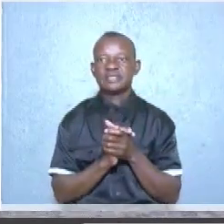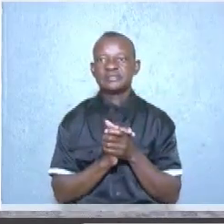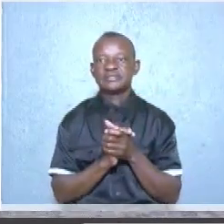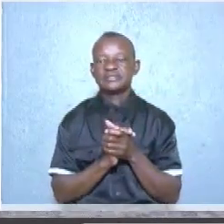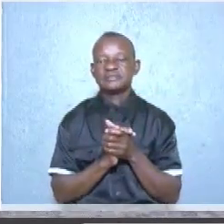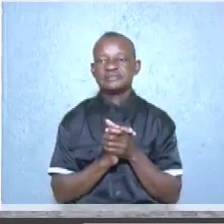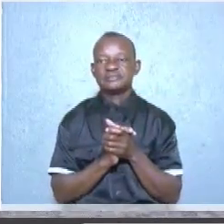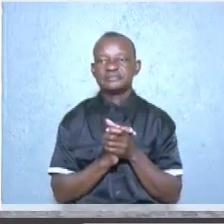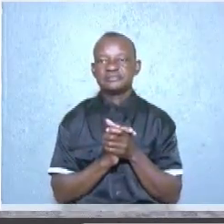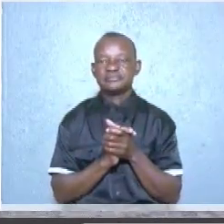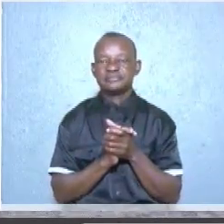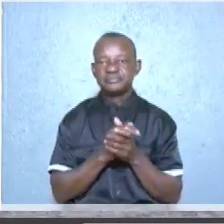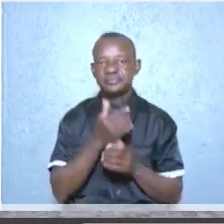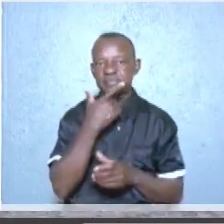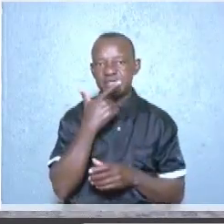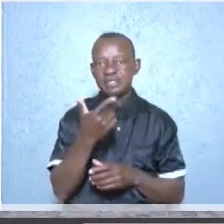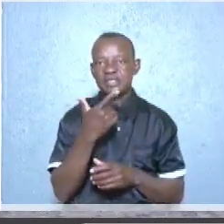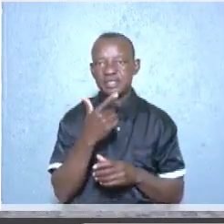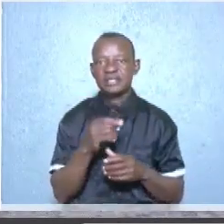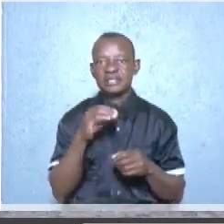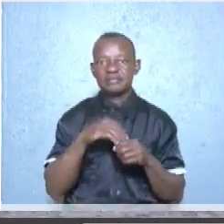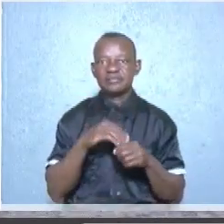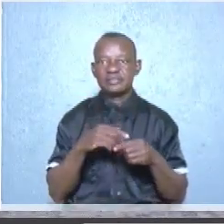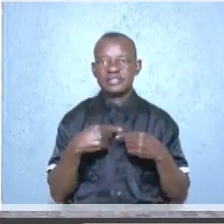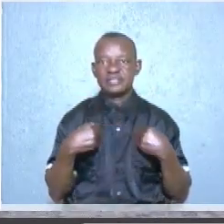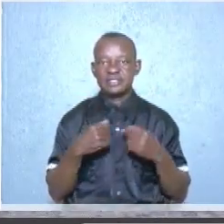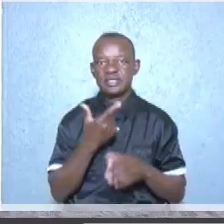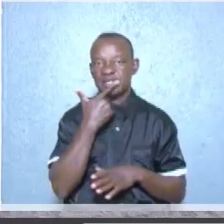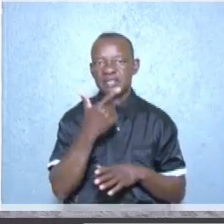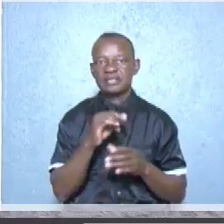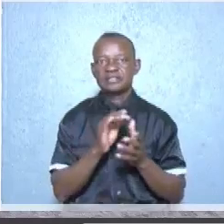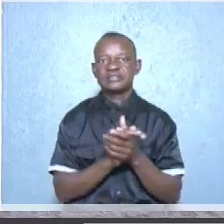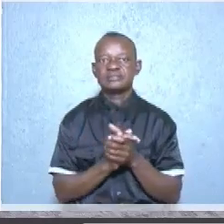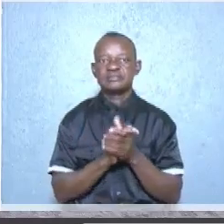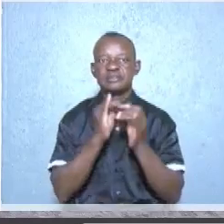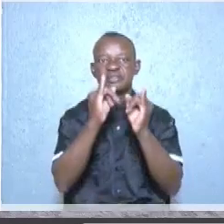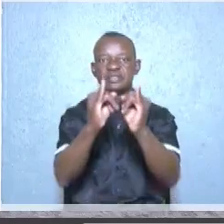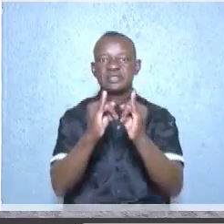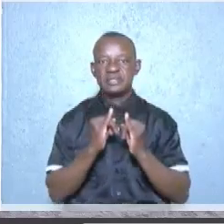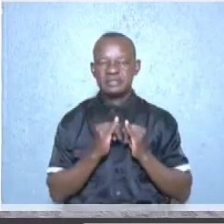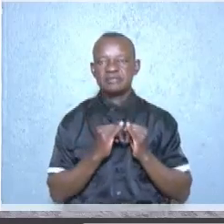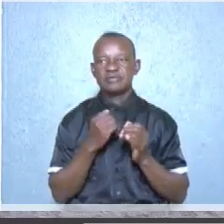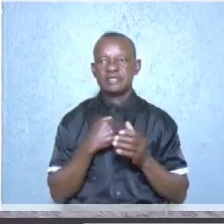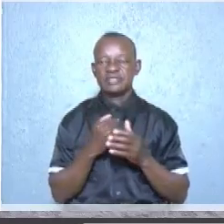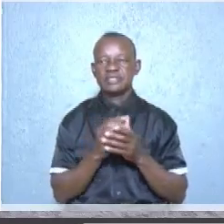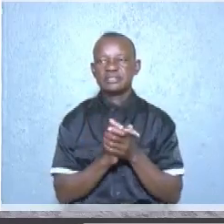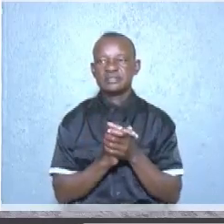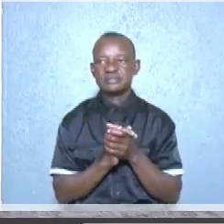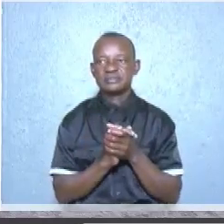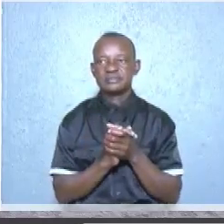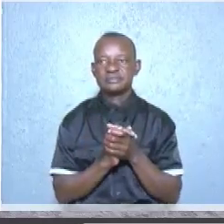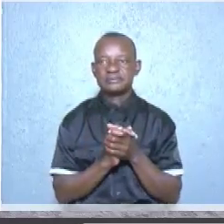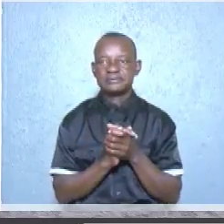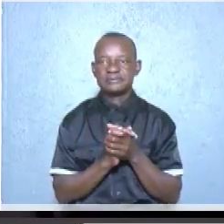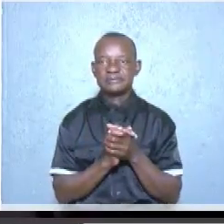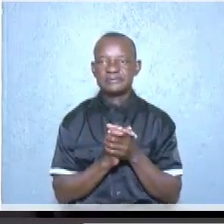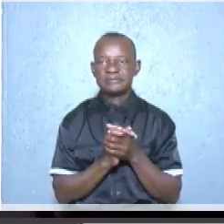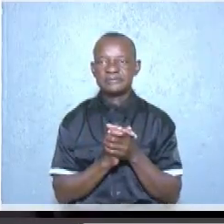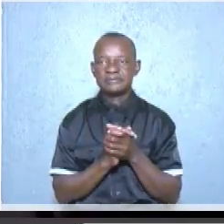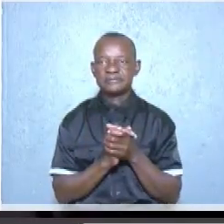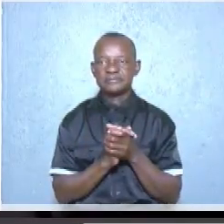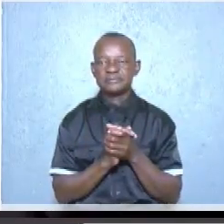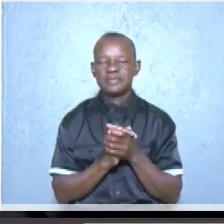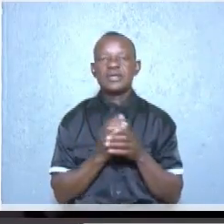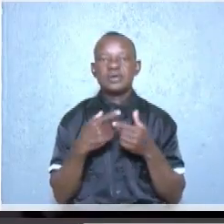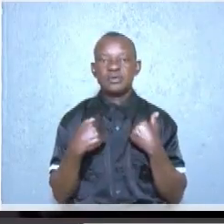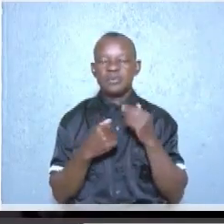be with us. Thank you so much for having me here, and very good afternoon. Well, many have been saying that a baobab tree has fallen, that